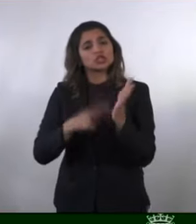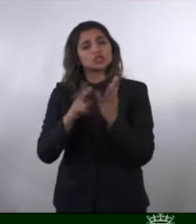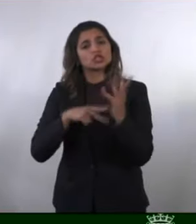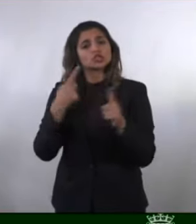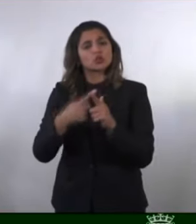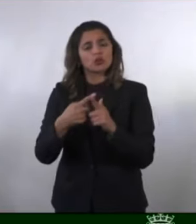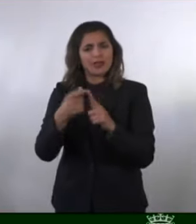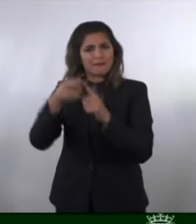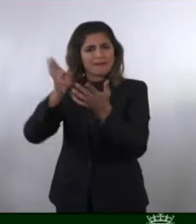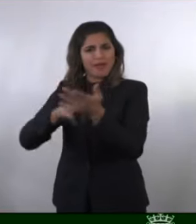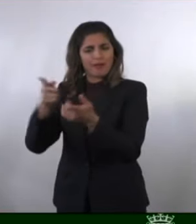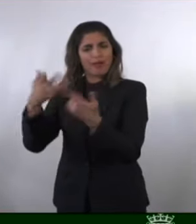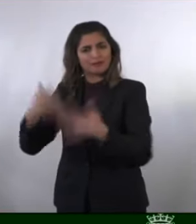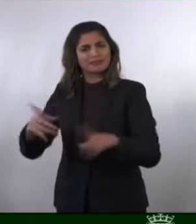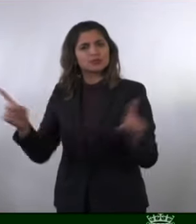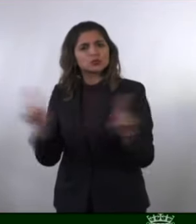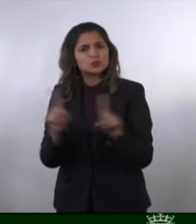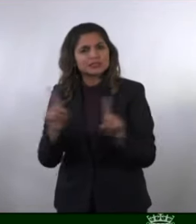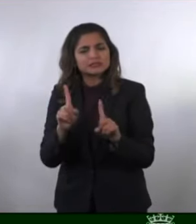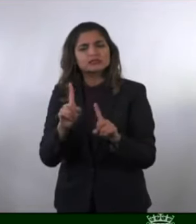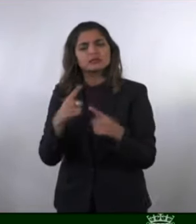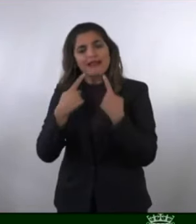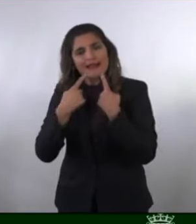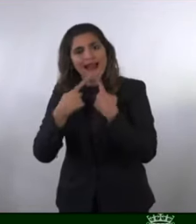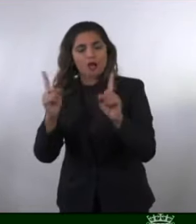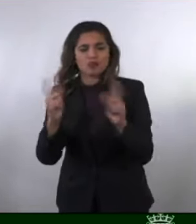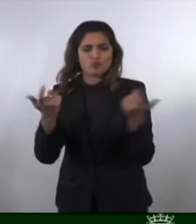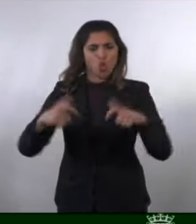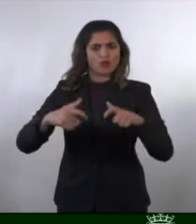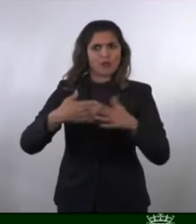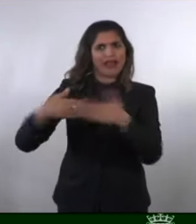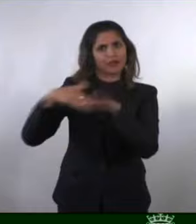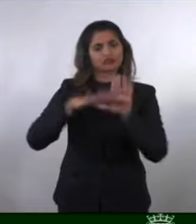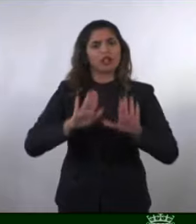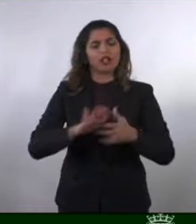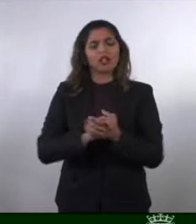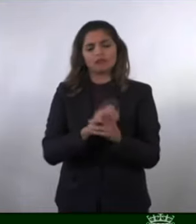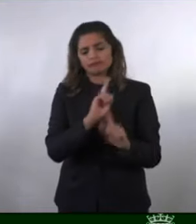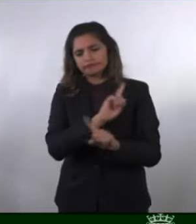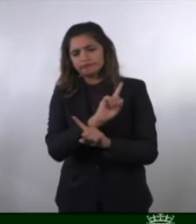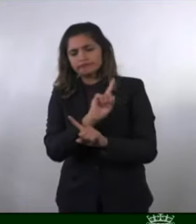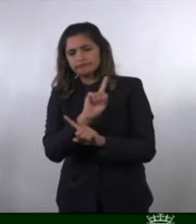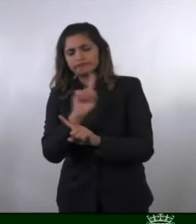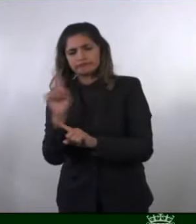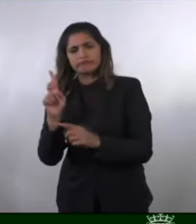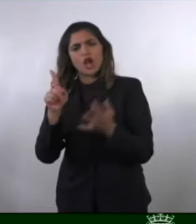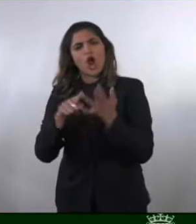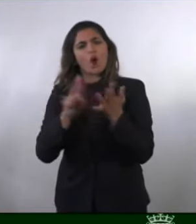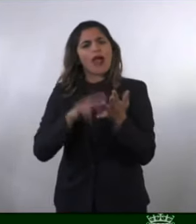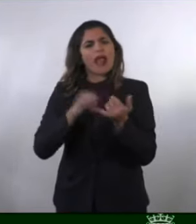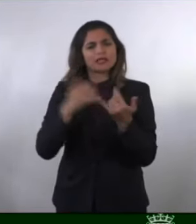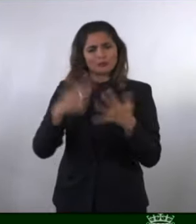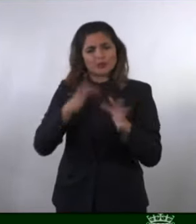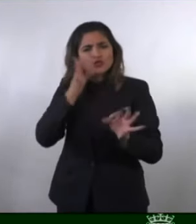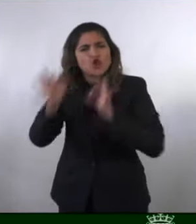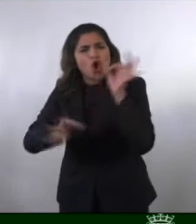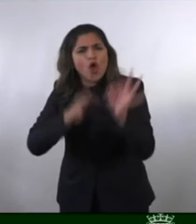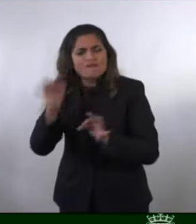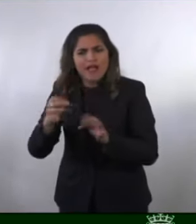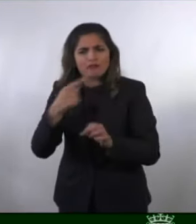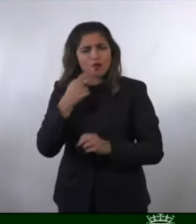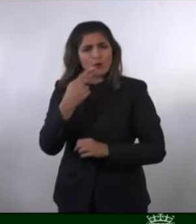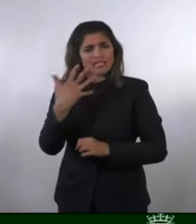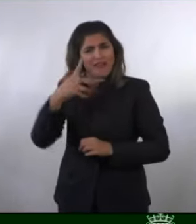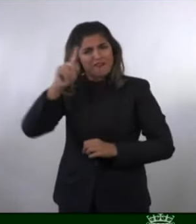around 25,000 people had COVID. But after the government ignored its own scientists' call for immediate action in September,